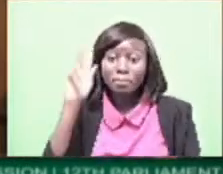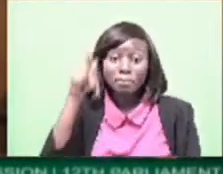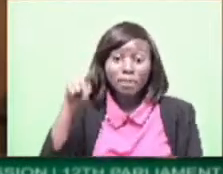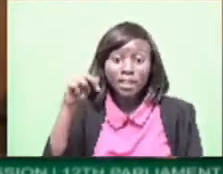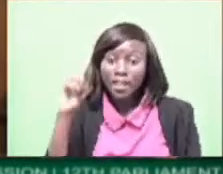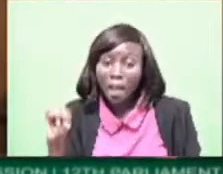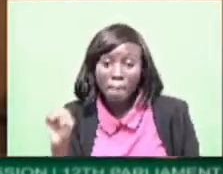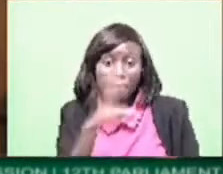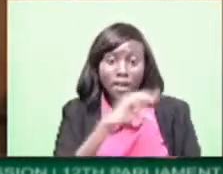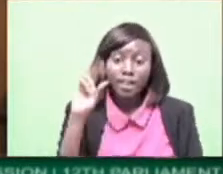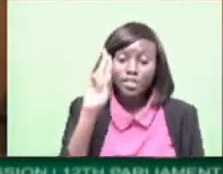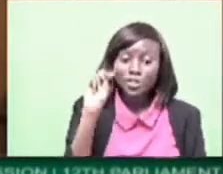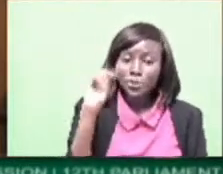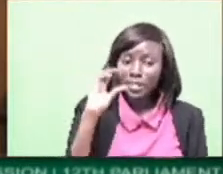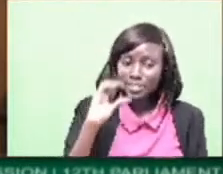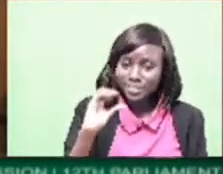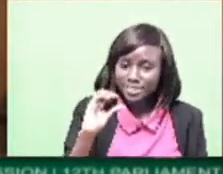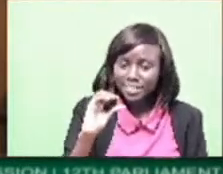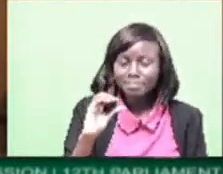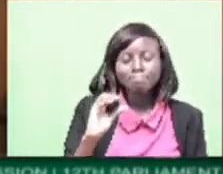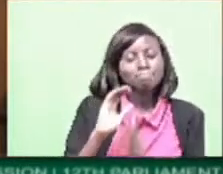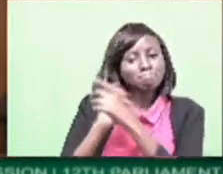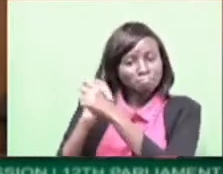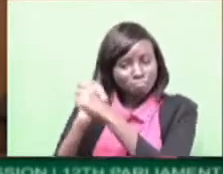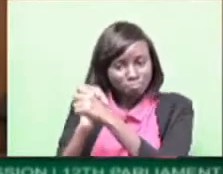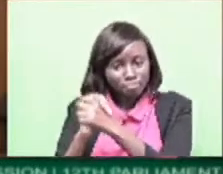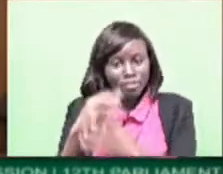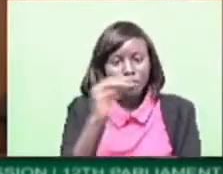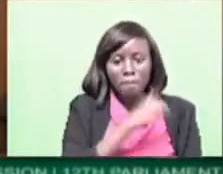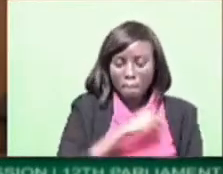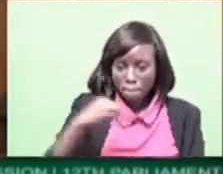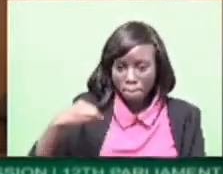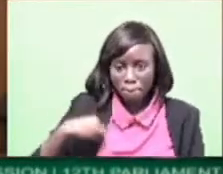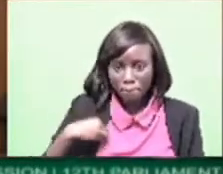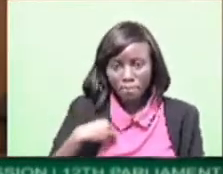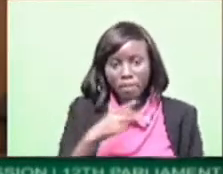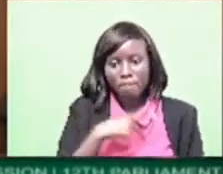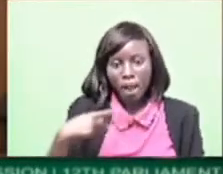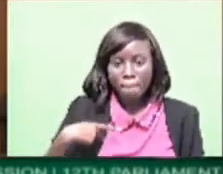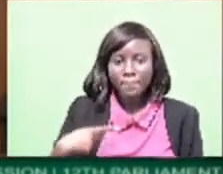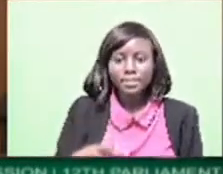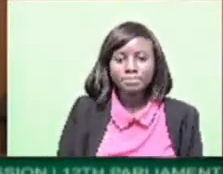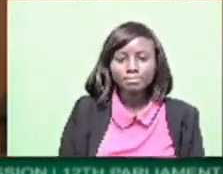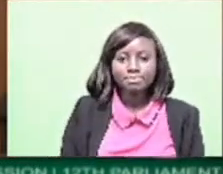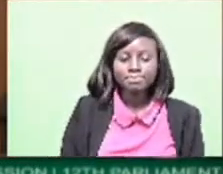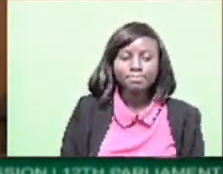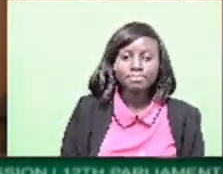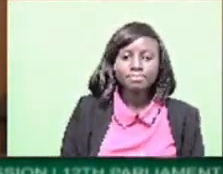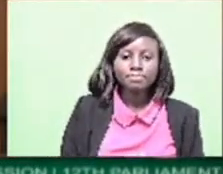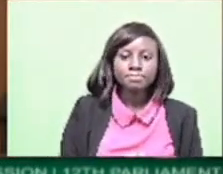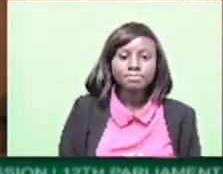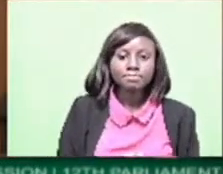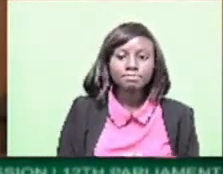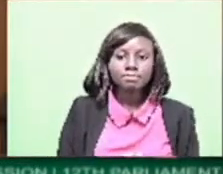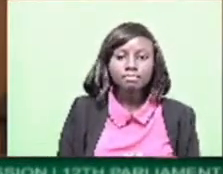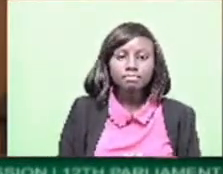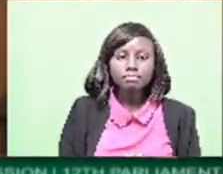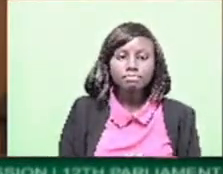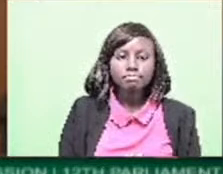to the 12th Parliament of Trinidad and Tobago. And Madam Speaker, I also welcome you back to the chair as well. Madam